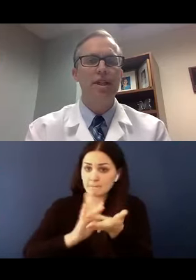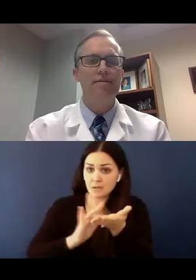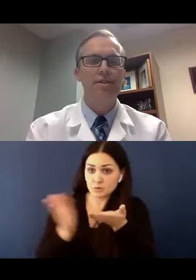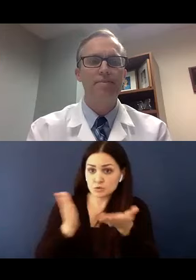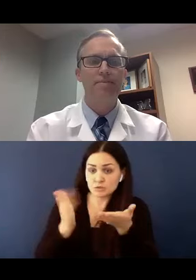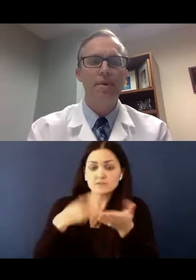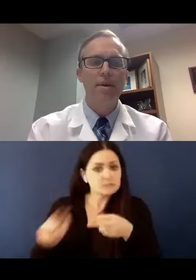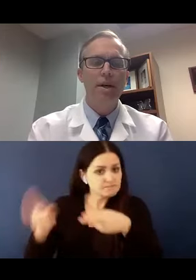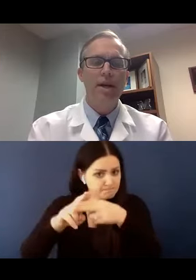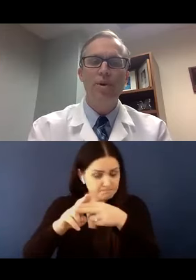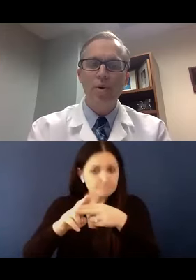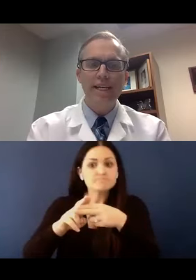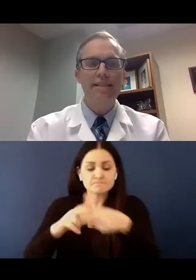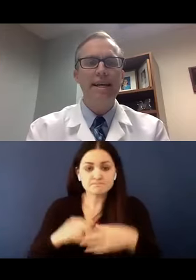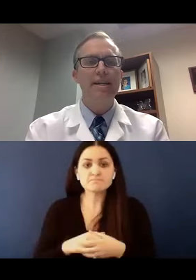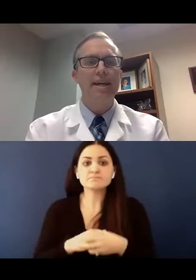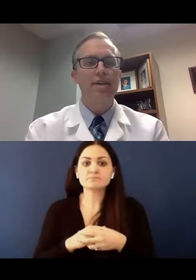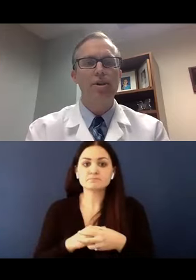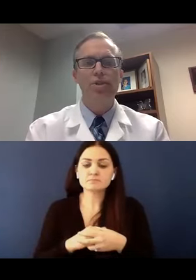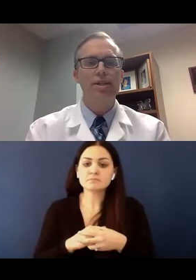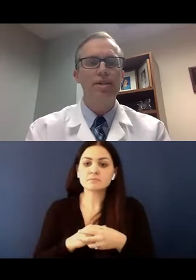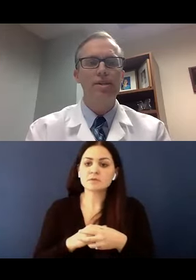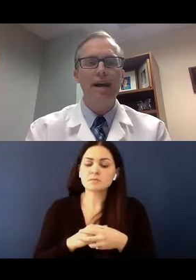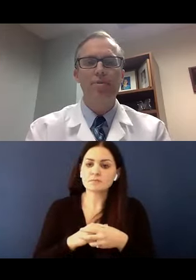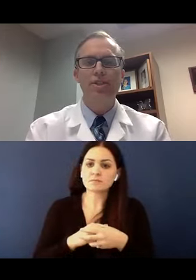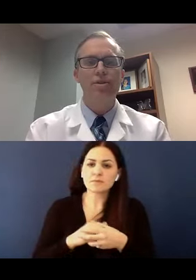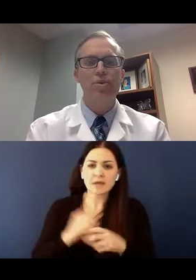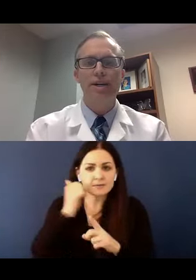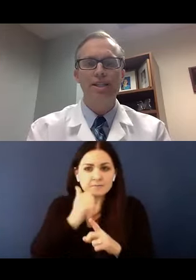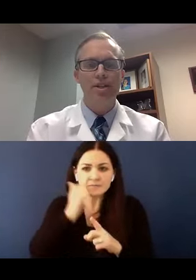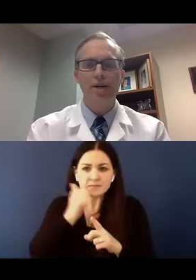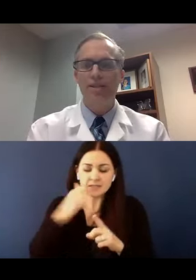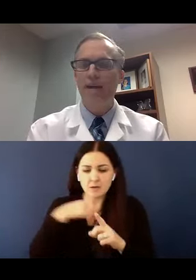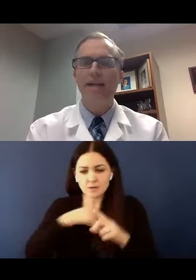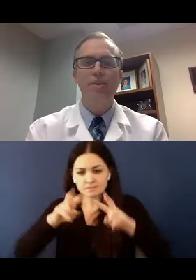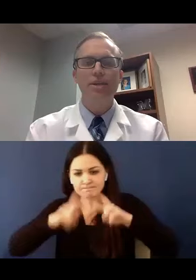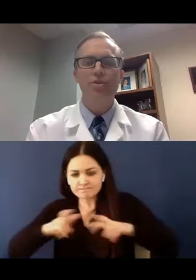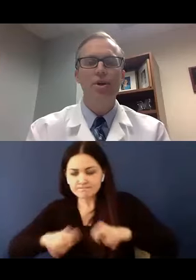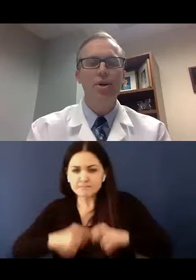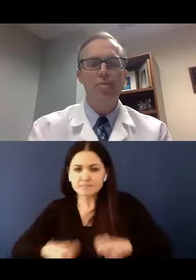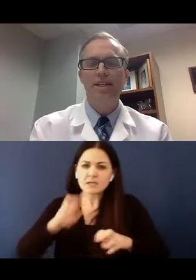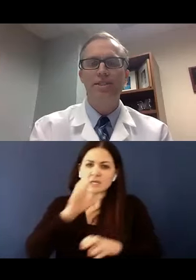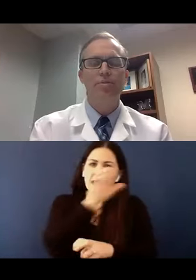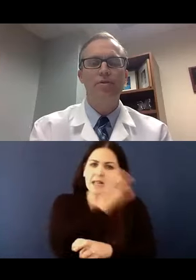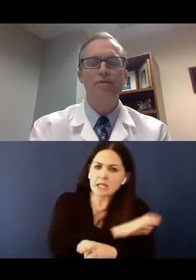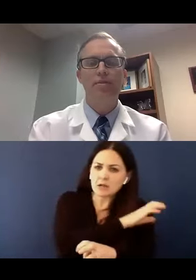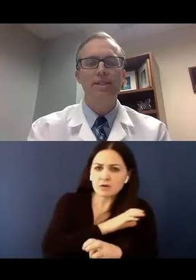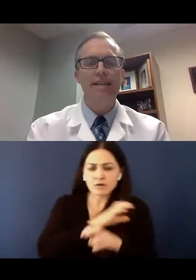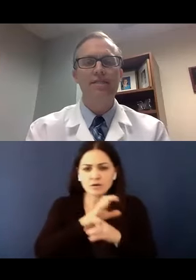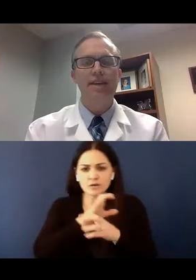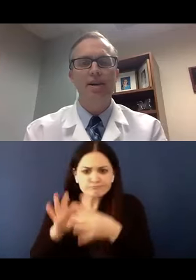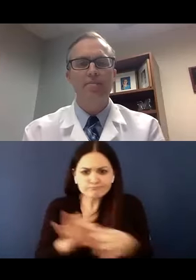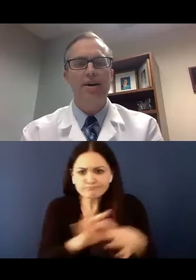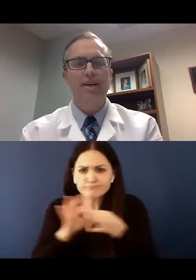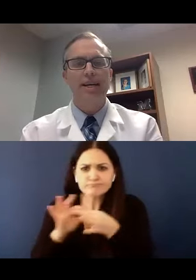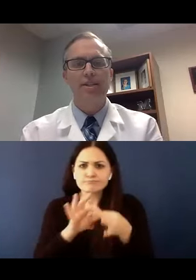average levels. And we are working daily on close clinical and operational coordination across many units where patients are moving from